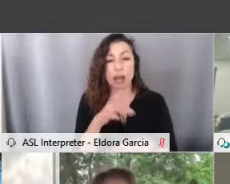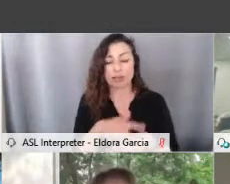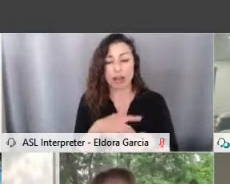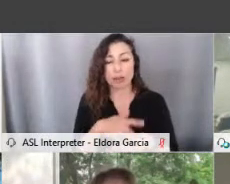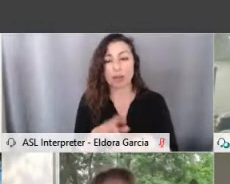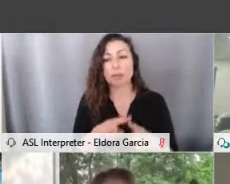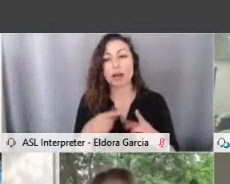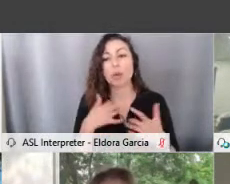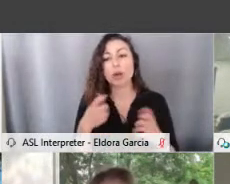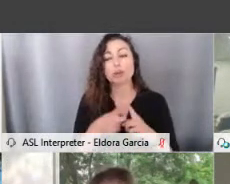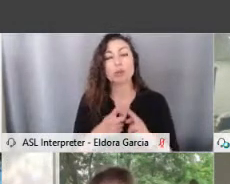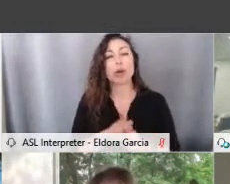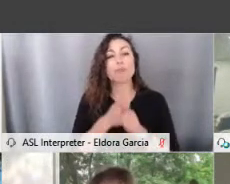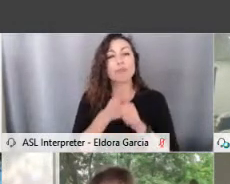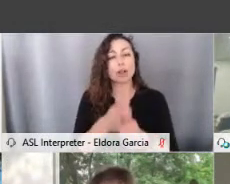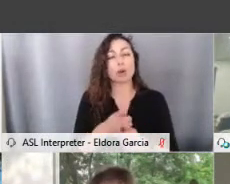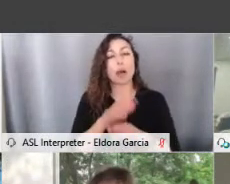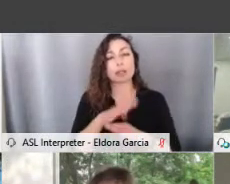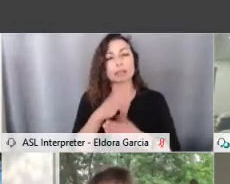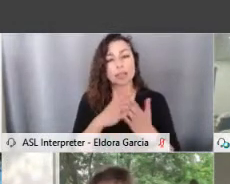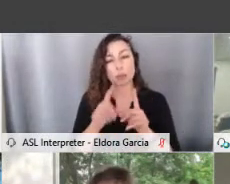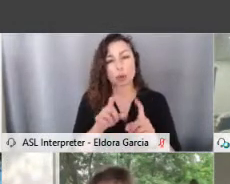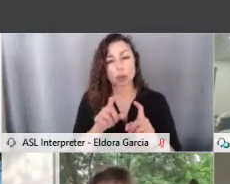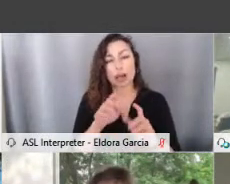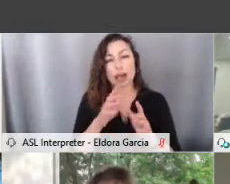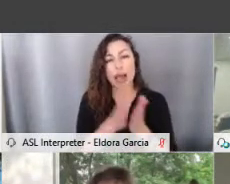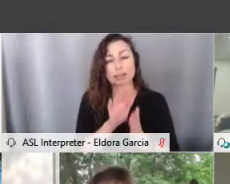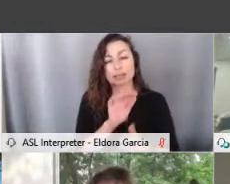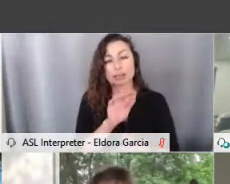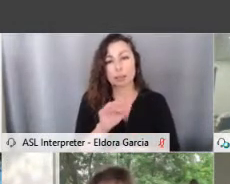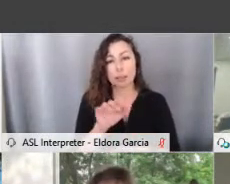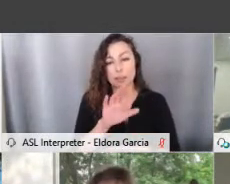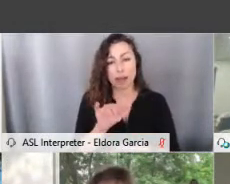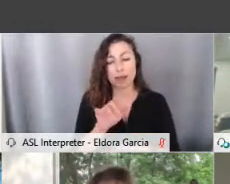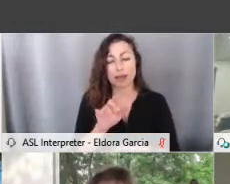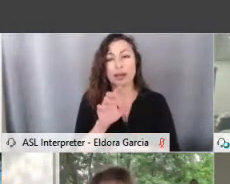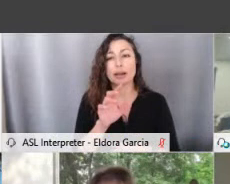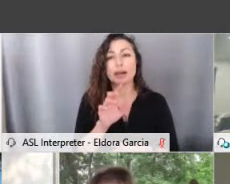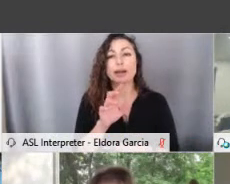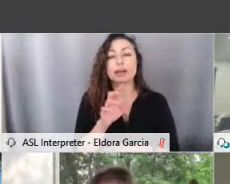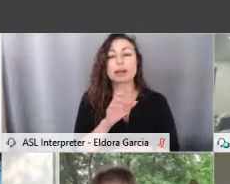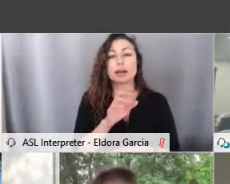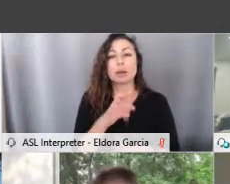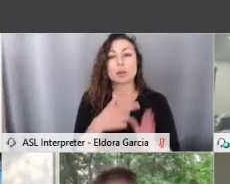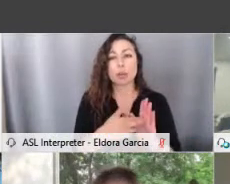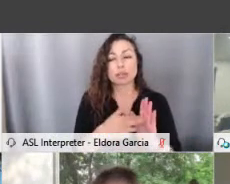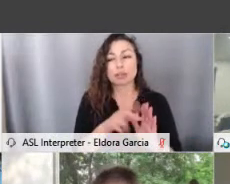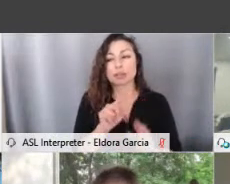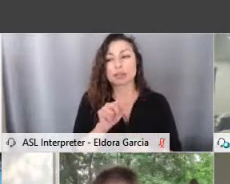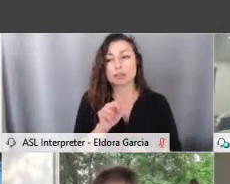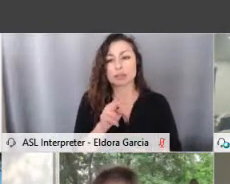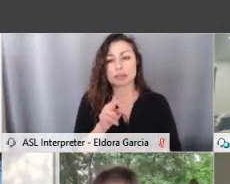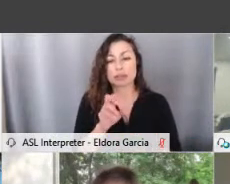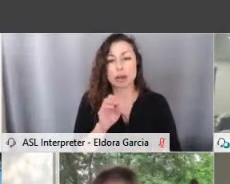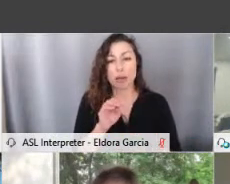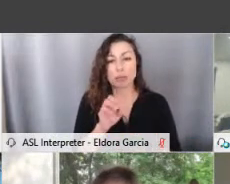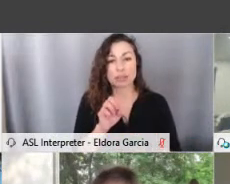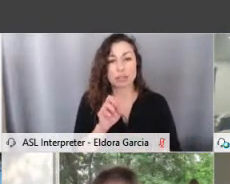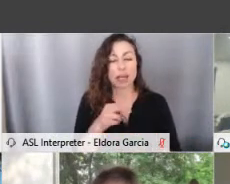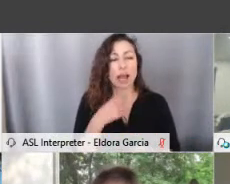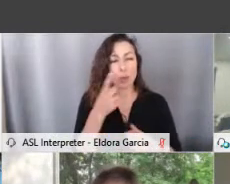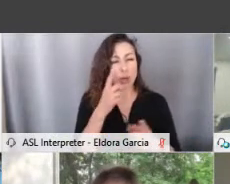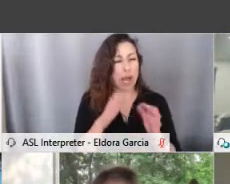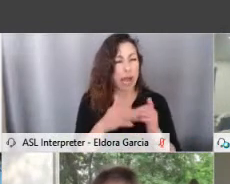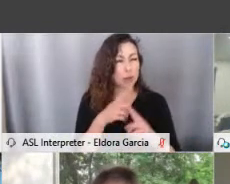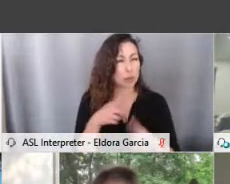wanted to follow up on some questions asked by Representative Thompson. I had was wondering the same, how are we going to pay